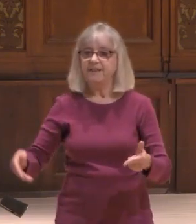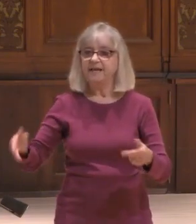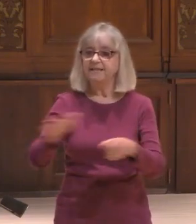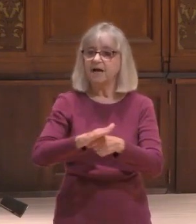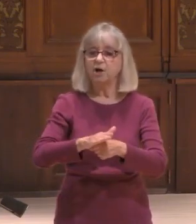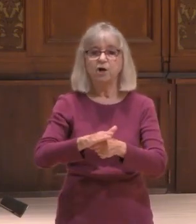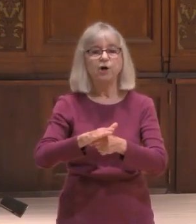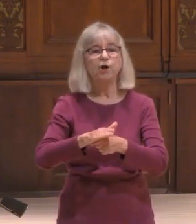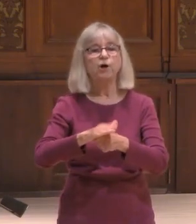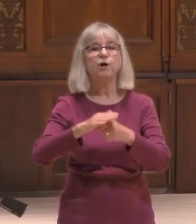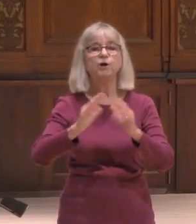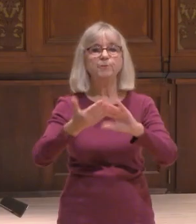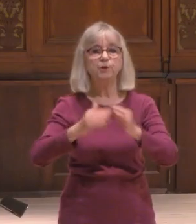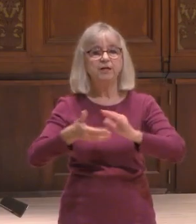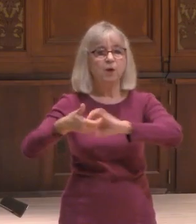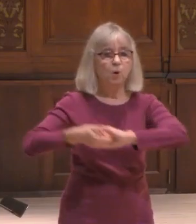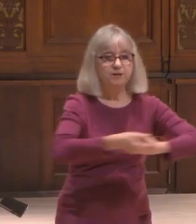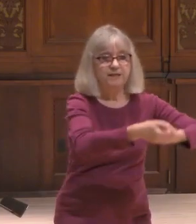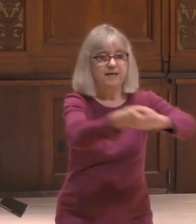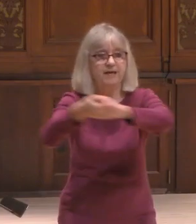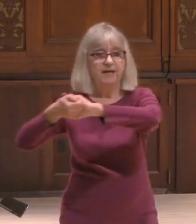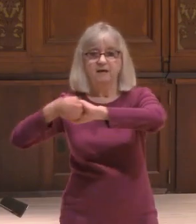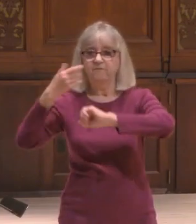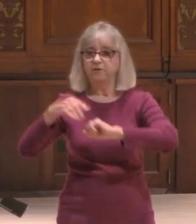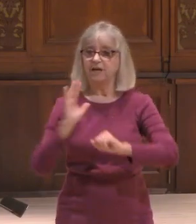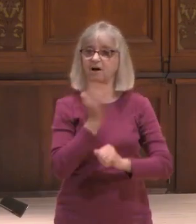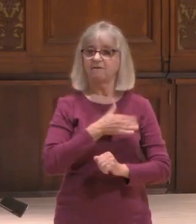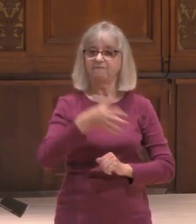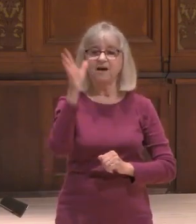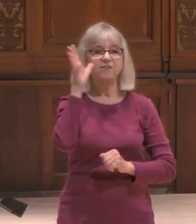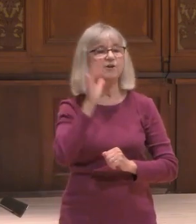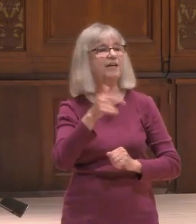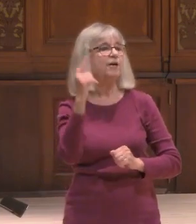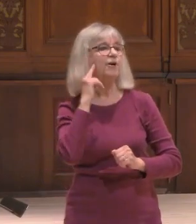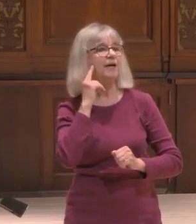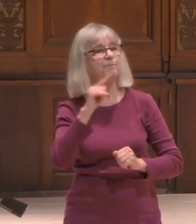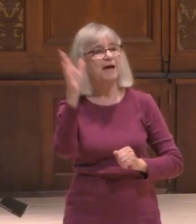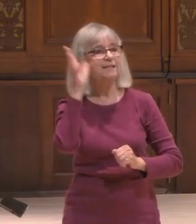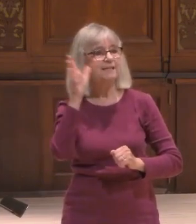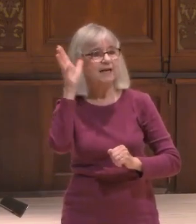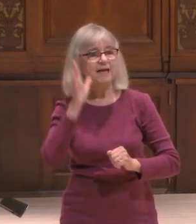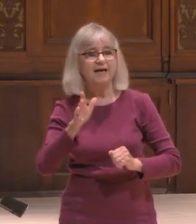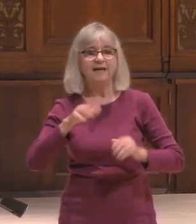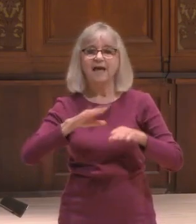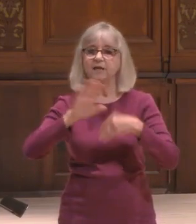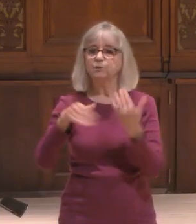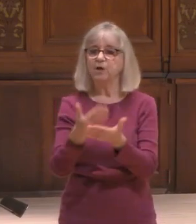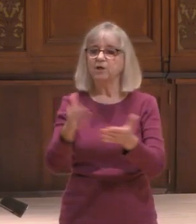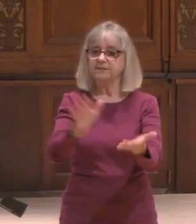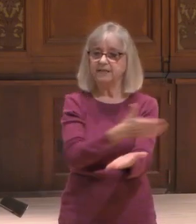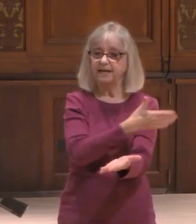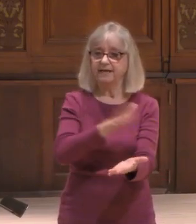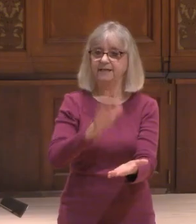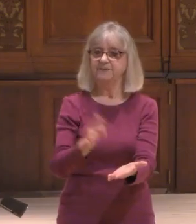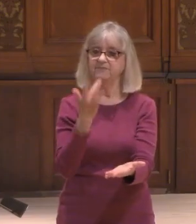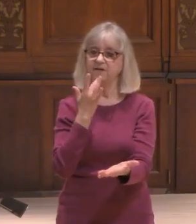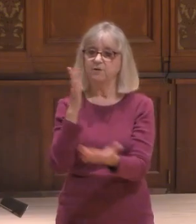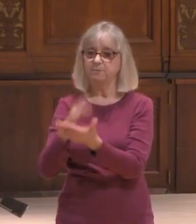Father and hearing my dad sniffle as we all sang his favorite part."